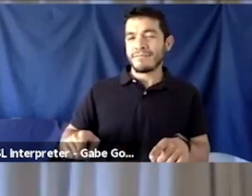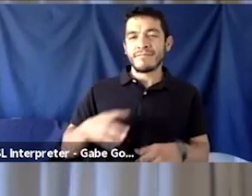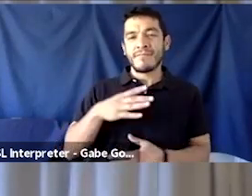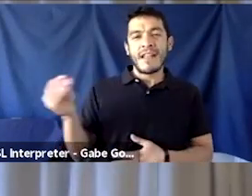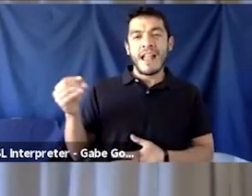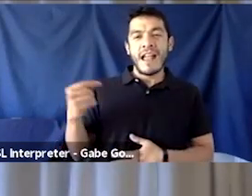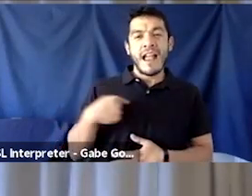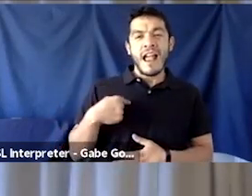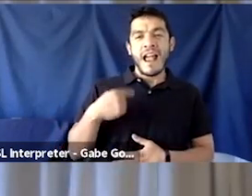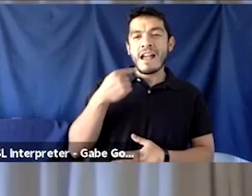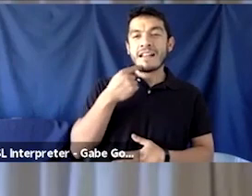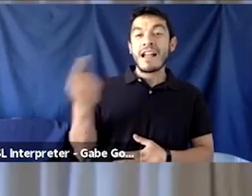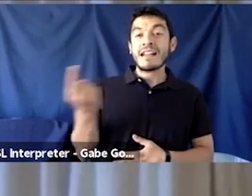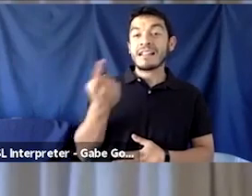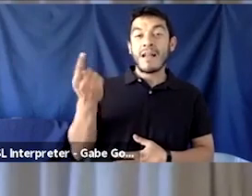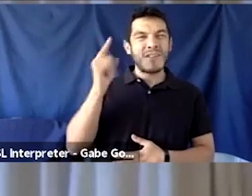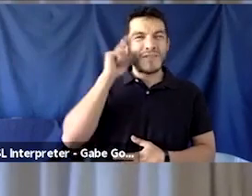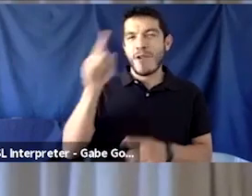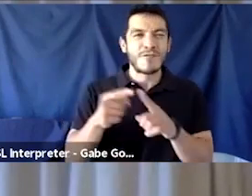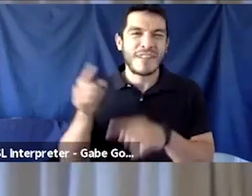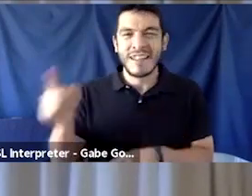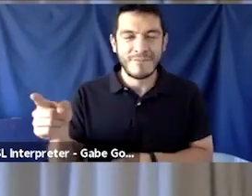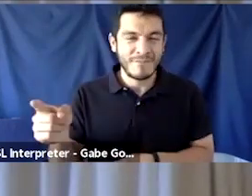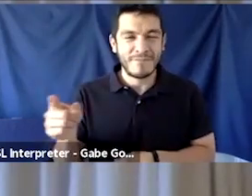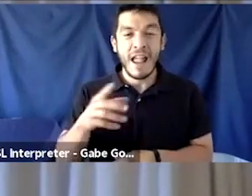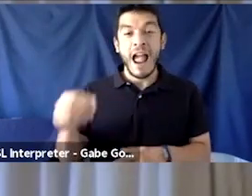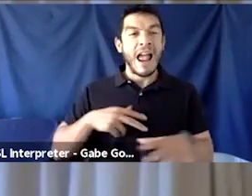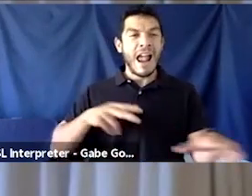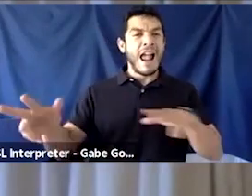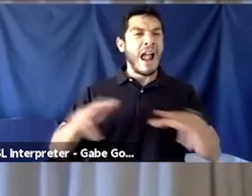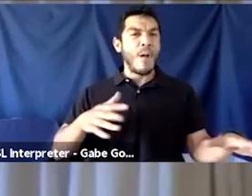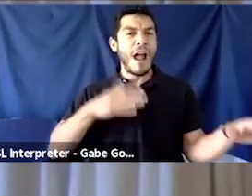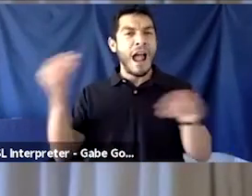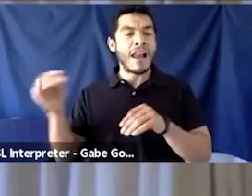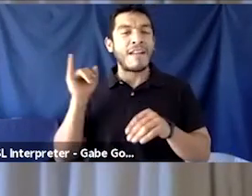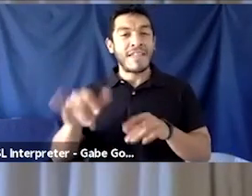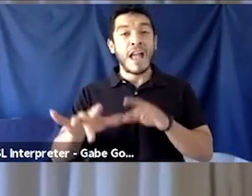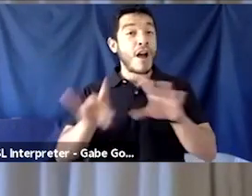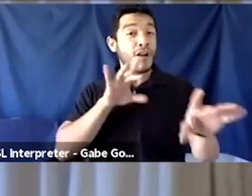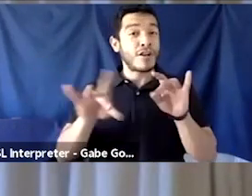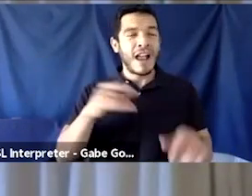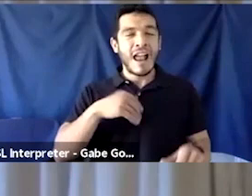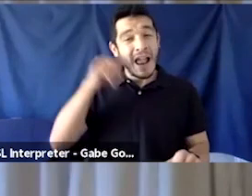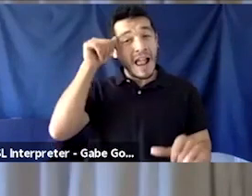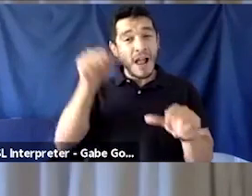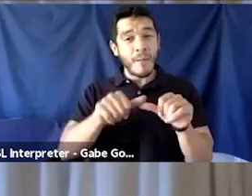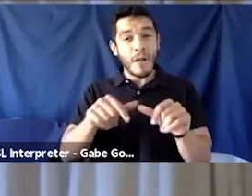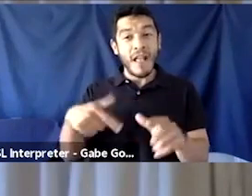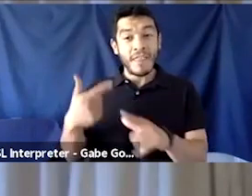said something smart ass to him. And I walked out of the audition. And I remember back then there were